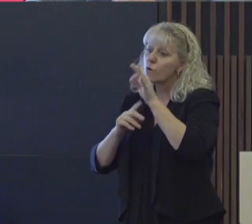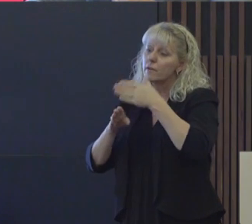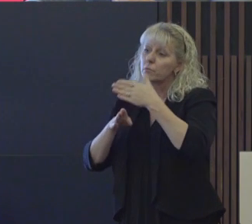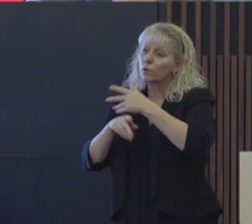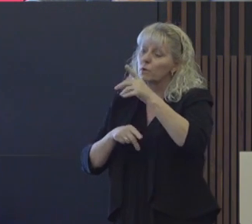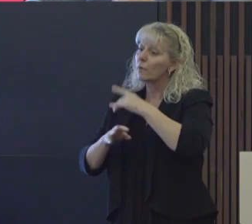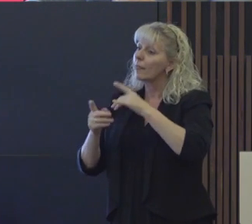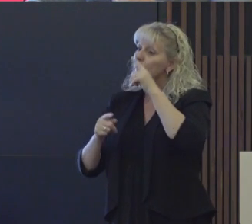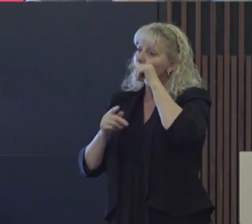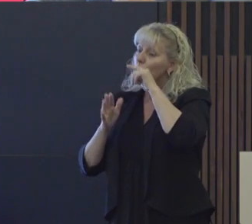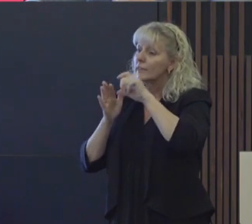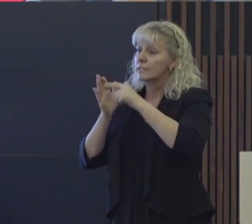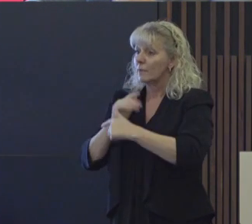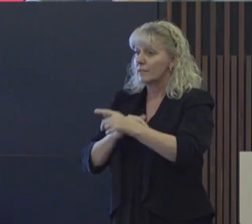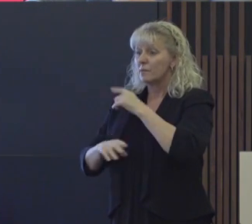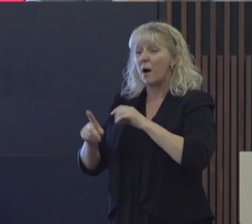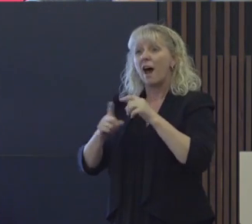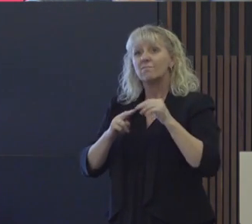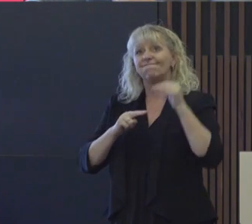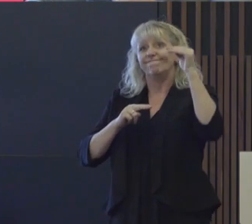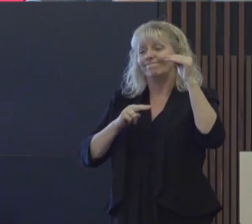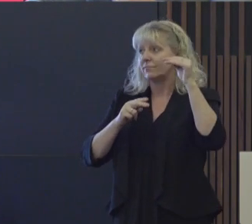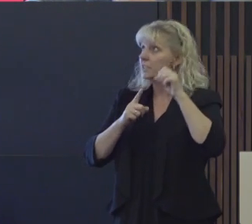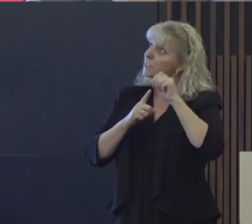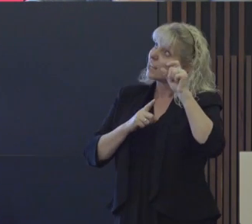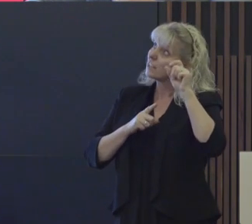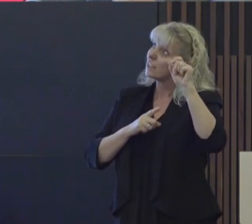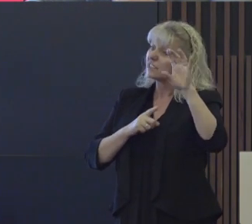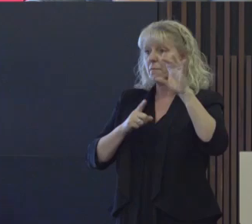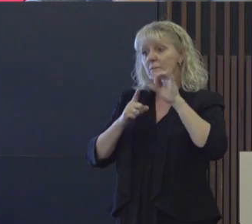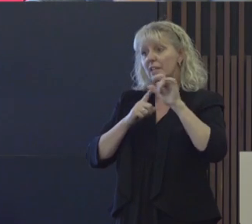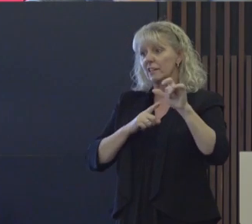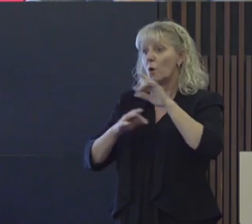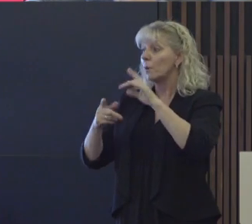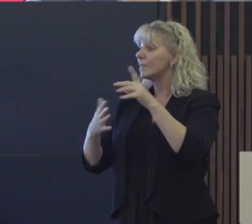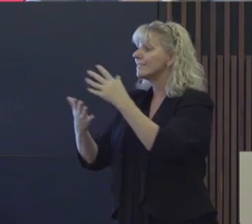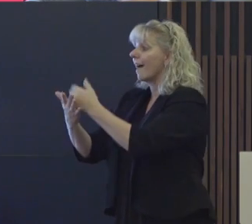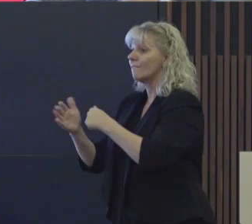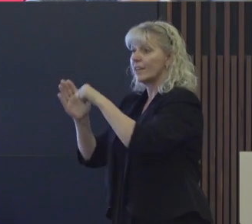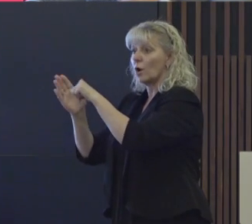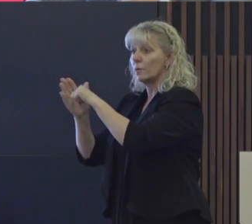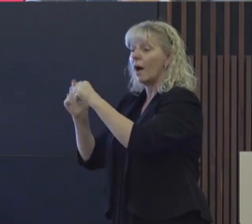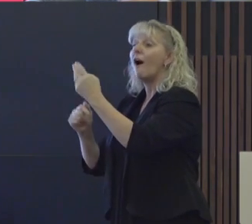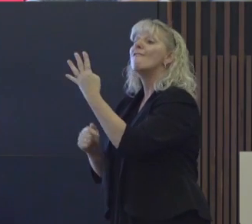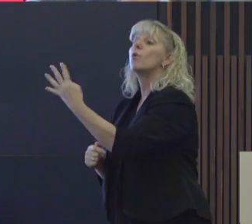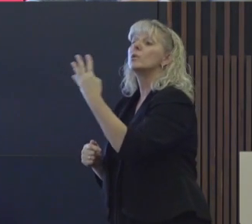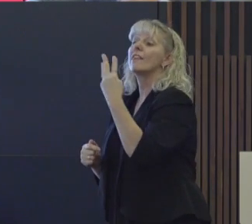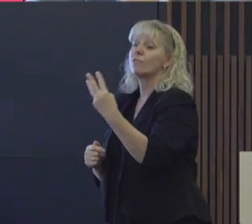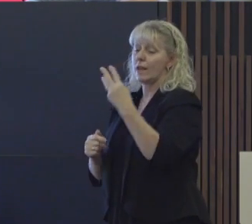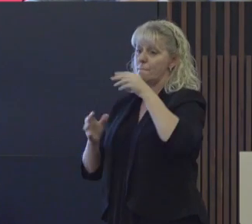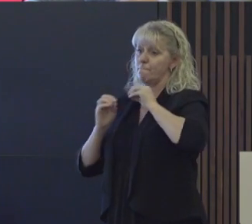by 10%, 10% of what it is now, improvement by 10%, we would save the economy $43